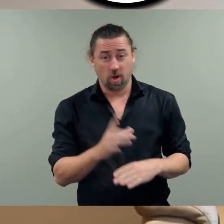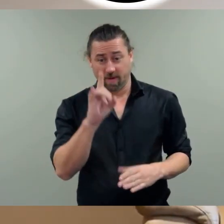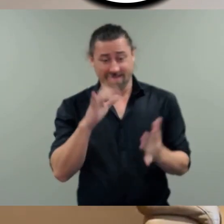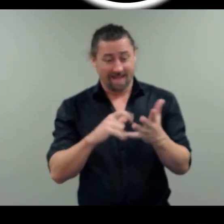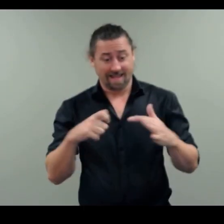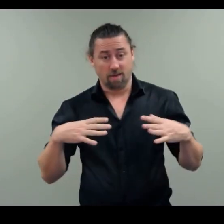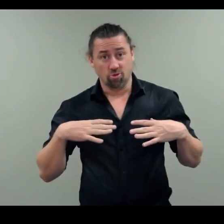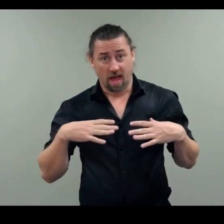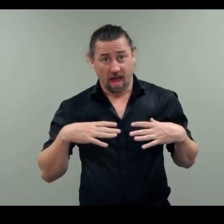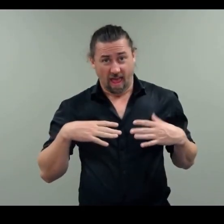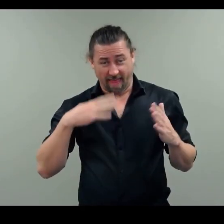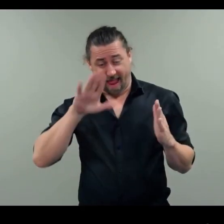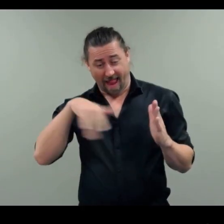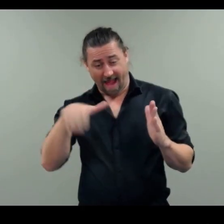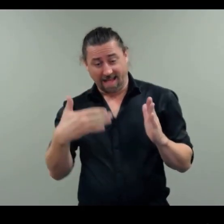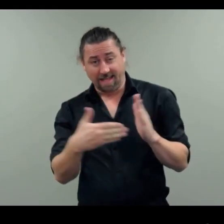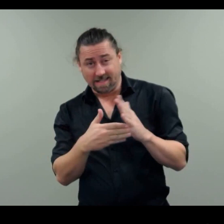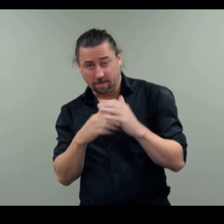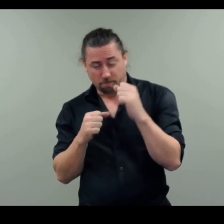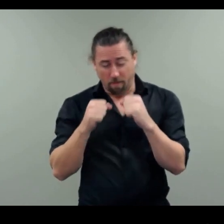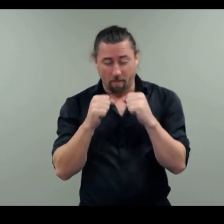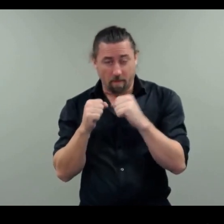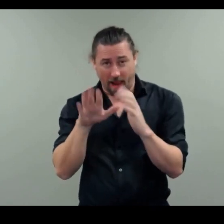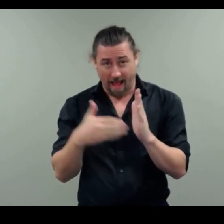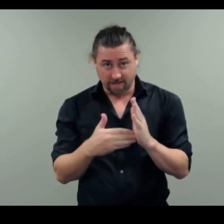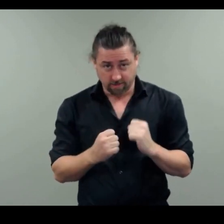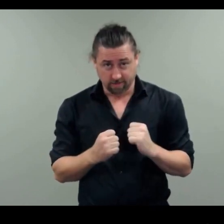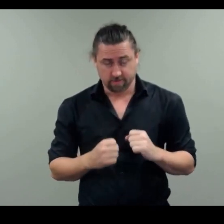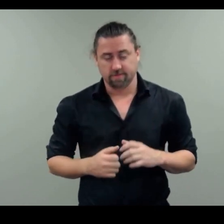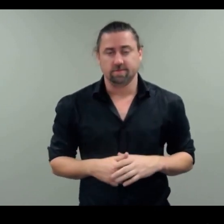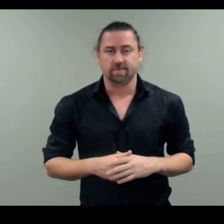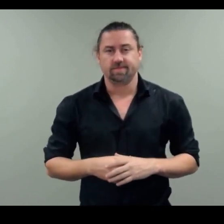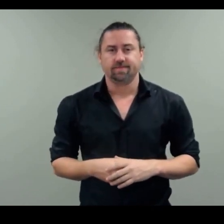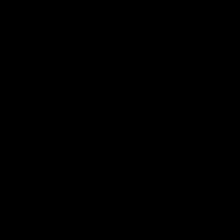Great work. 10 seconds of rest, and then we've got our last round.